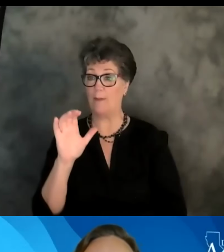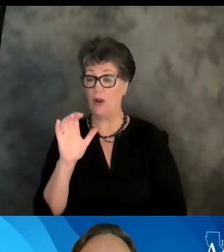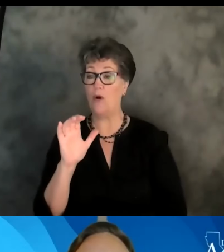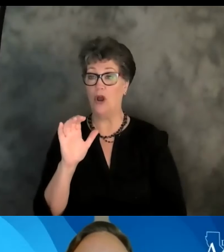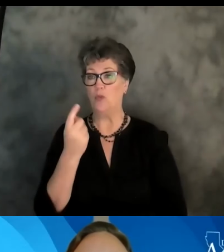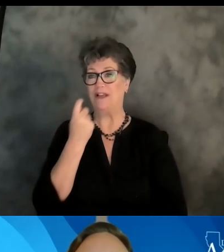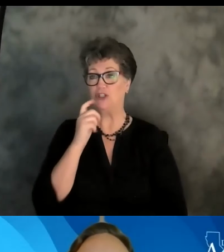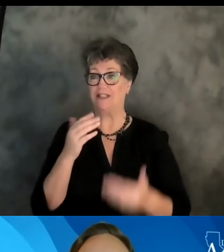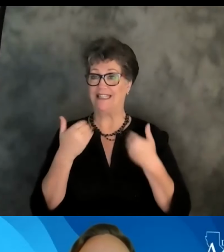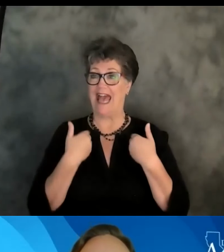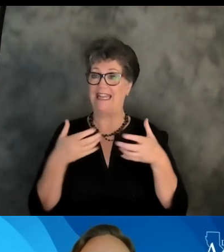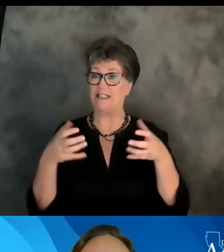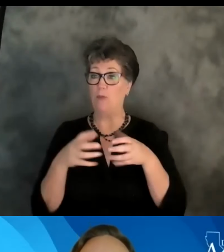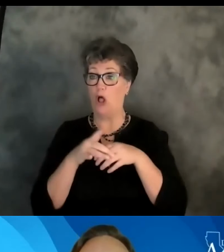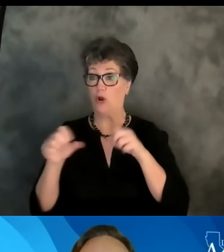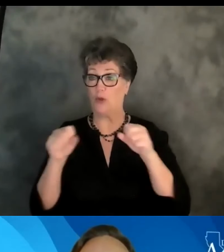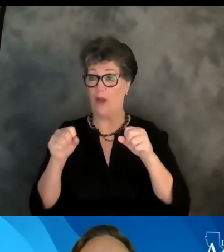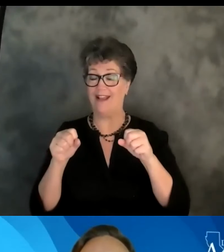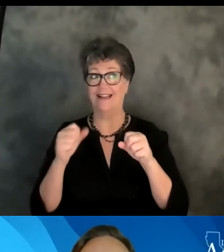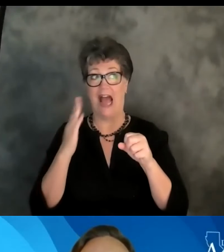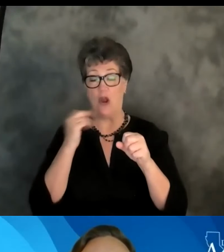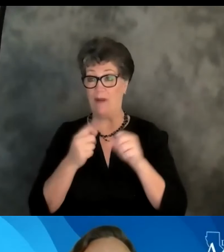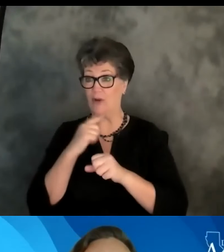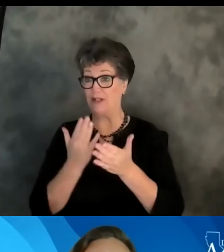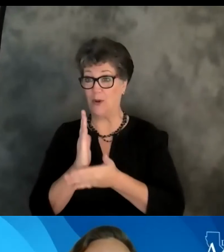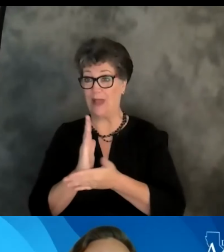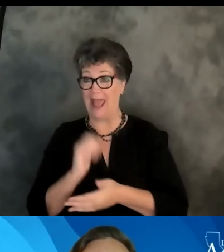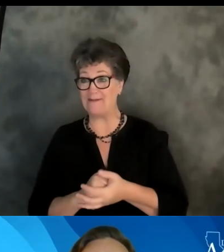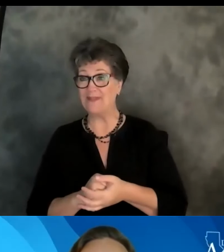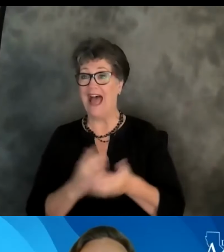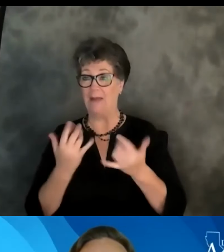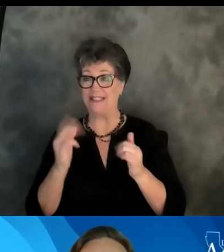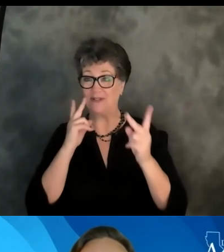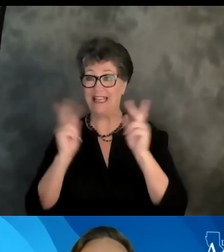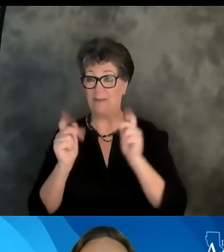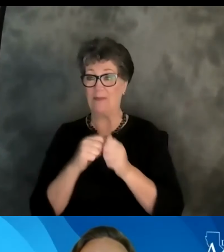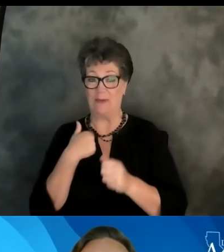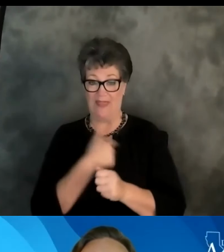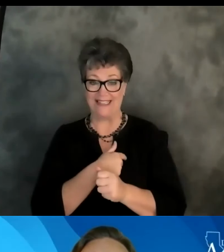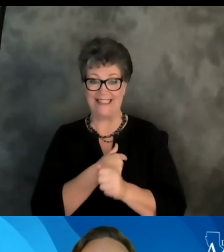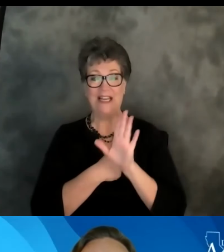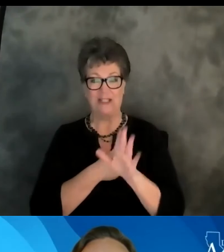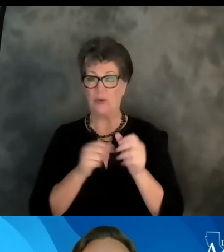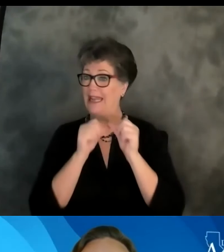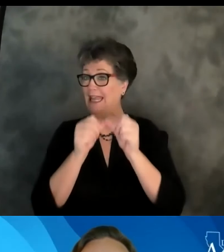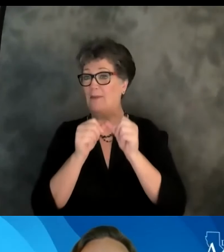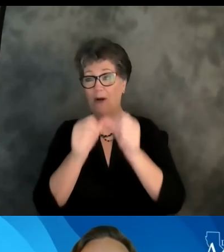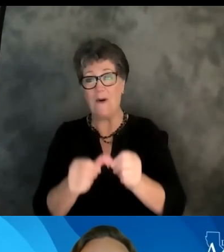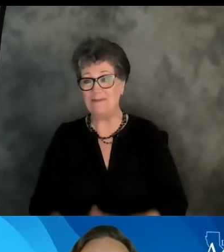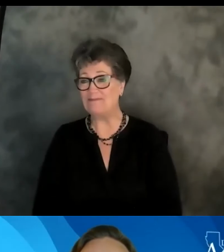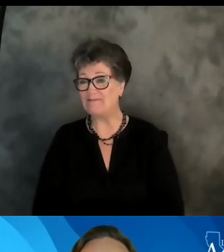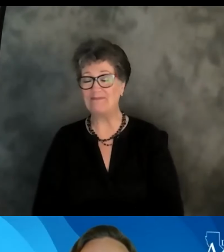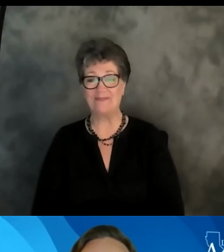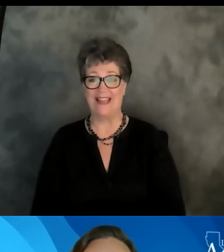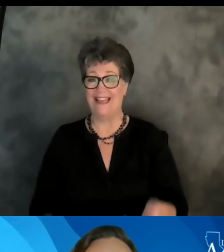had a small earthquake. I hope everybody is okay. I'm still seeing folks with us, and so we're going to keep rolling as we